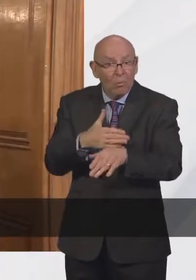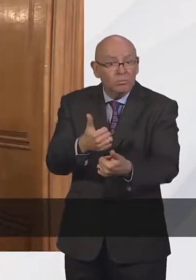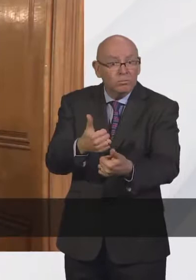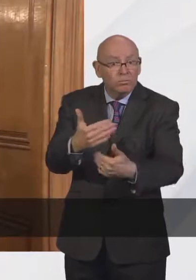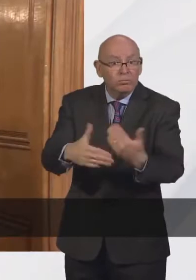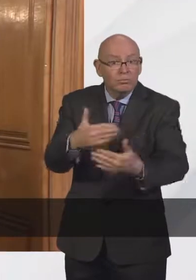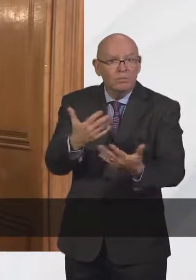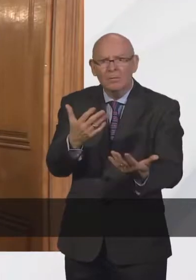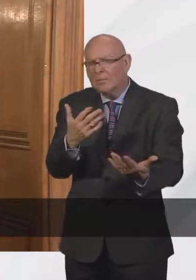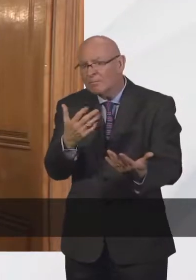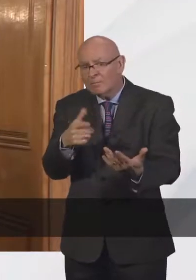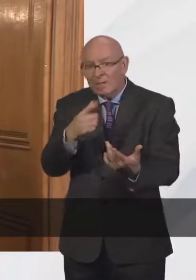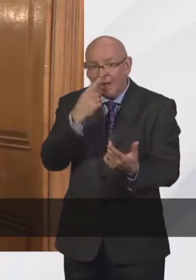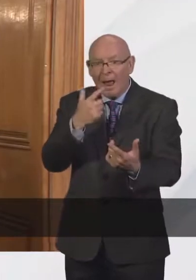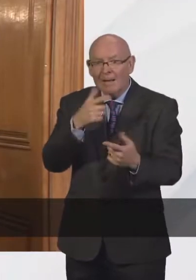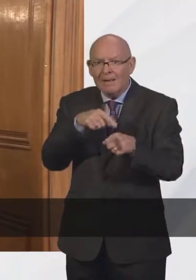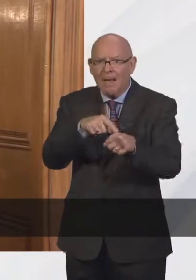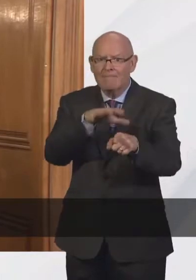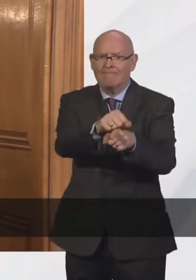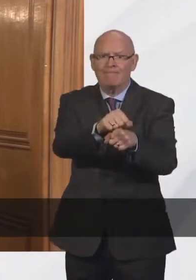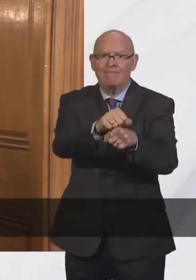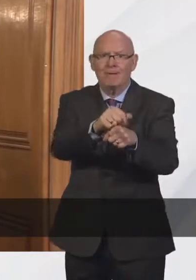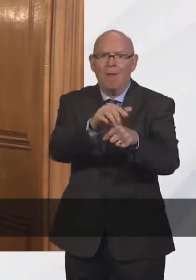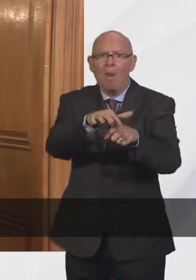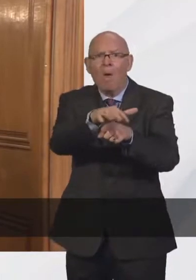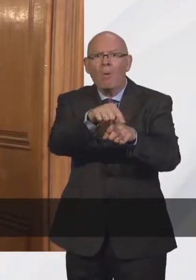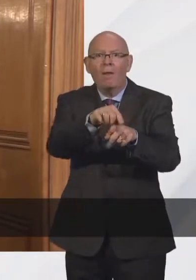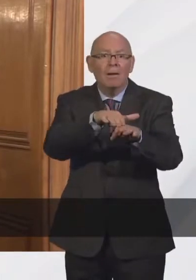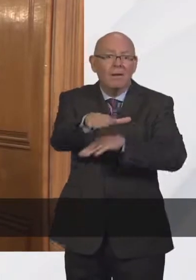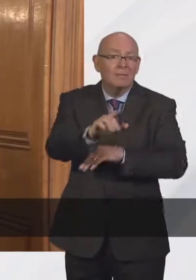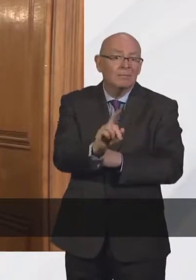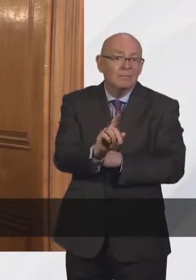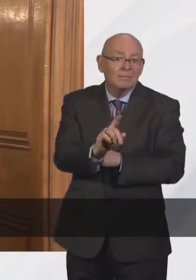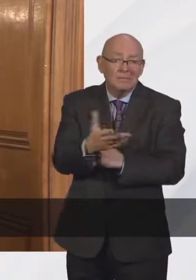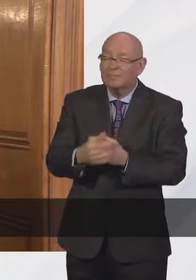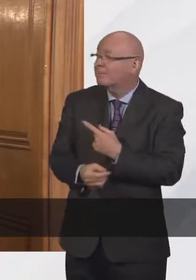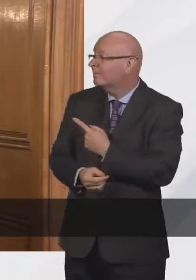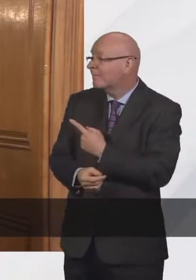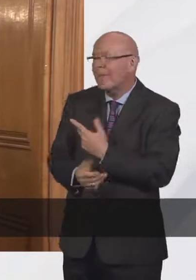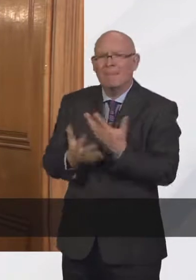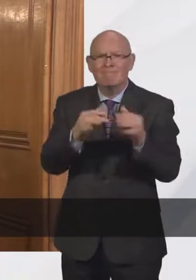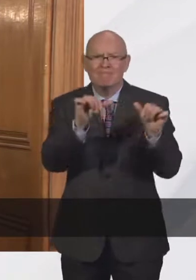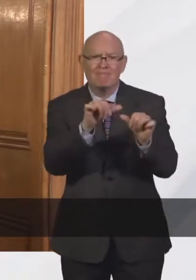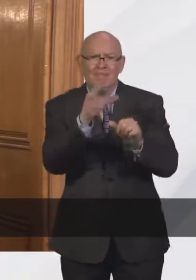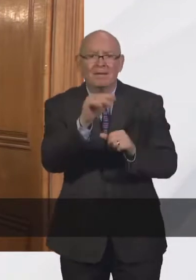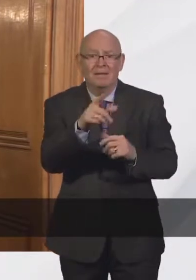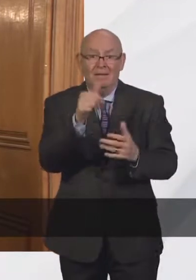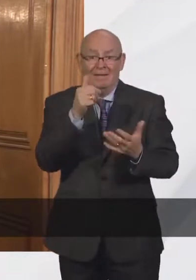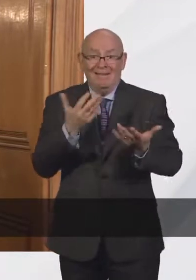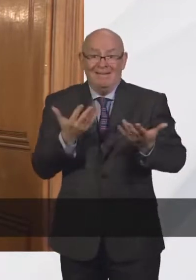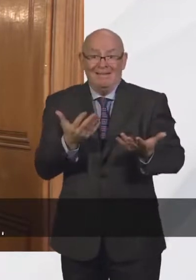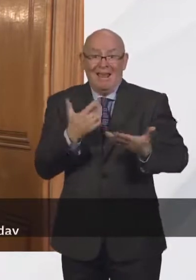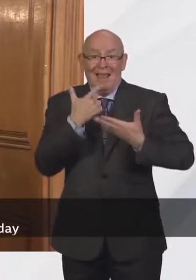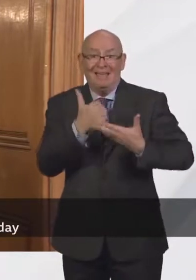but we will be reviewing the situation on the 29th. We'll be looking at the quarantine rules and what we can do to